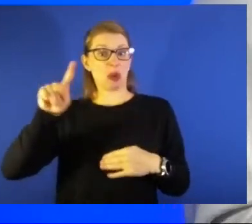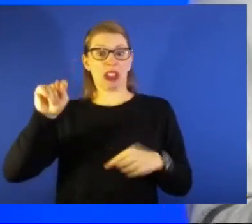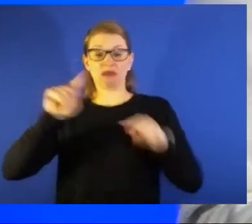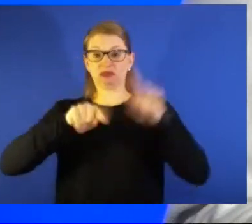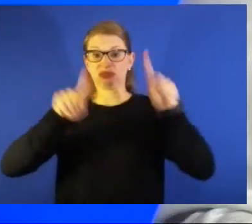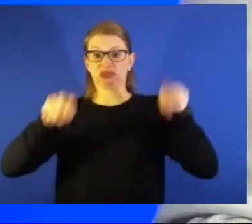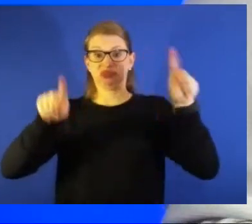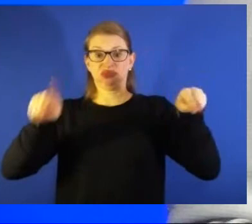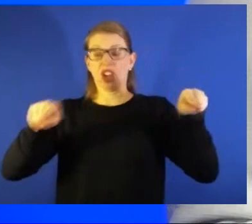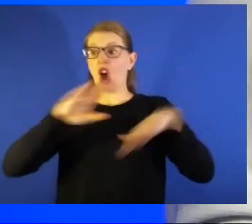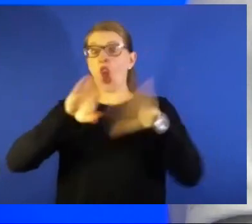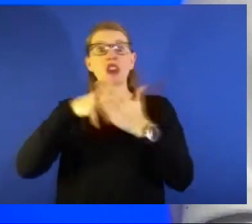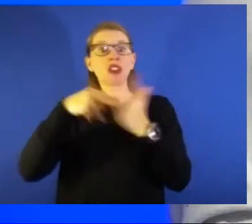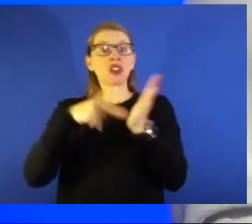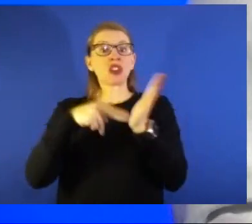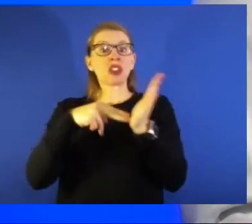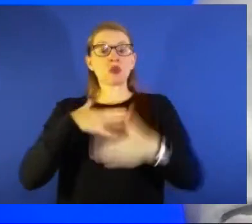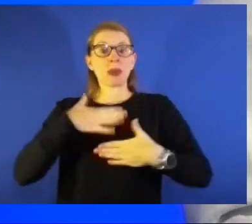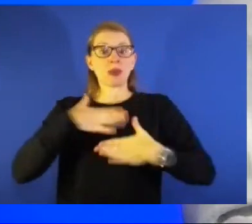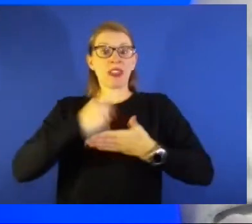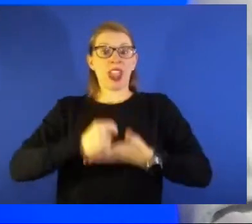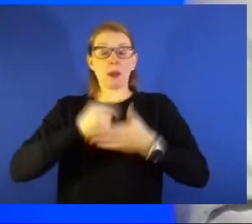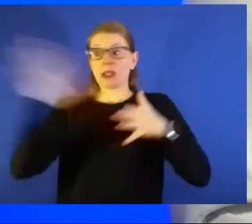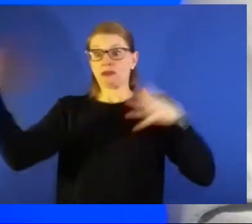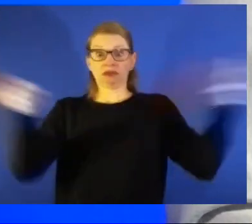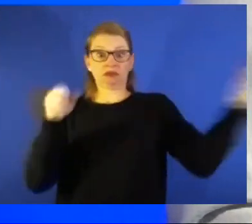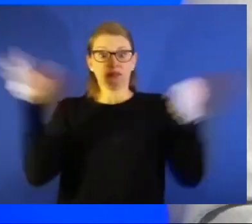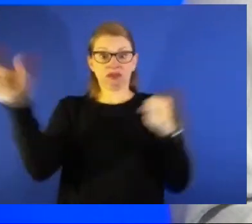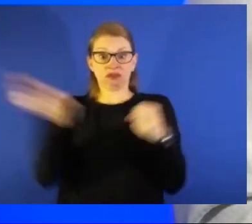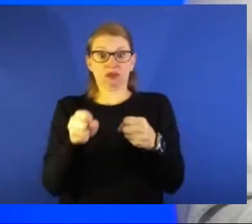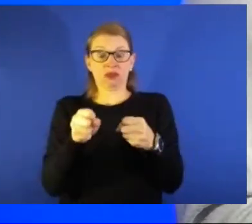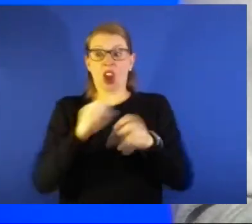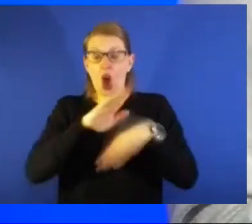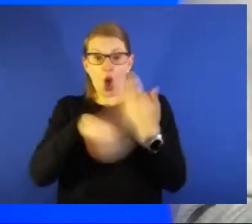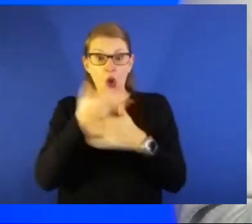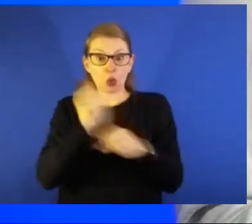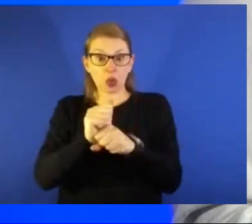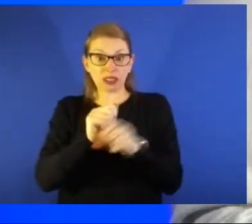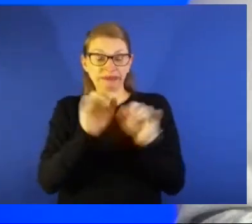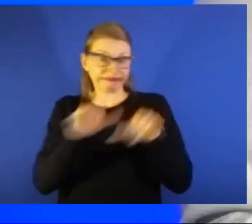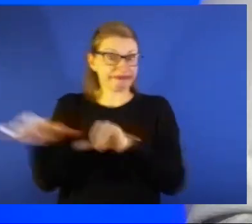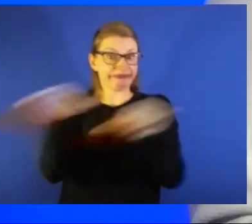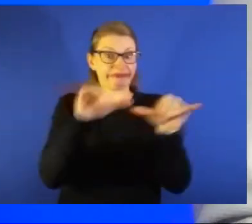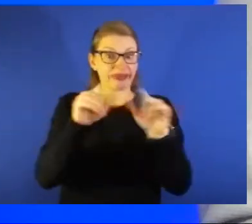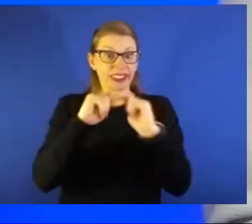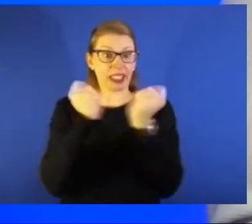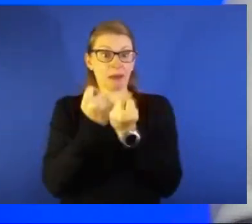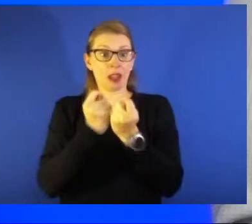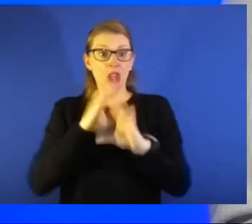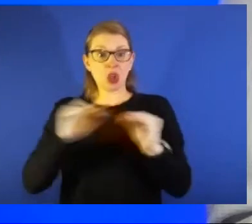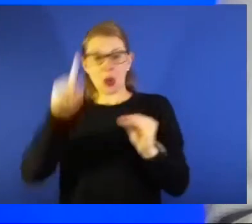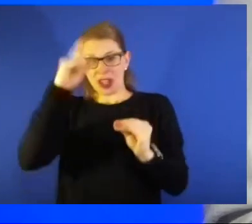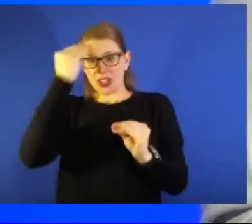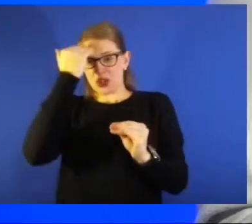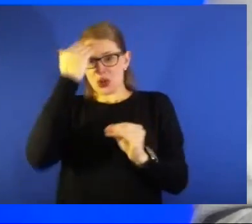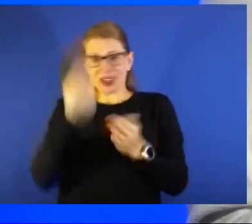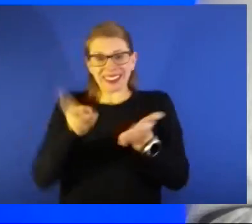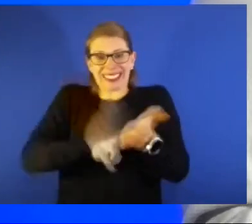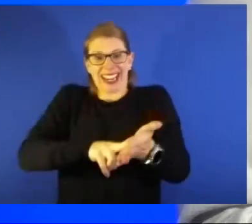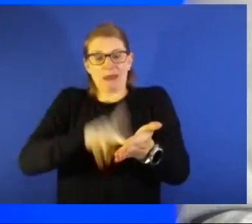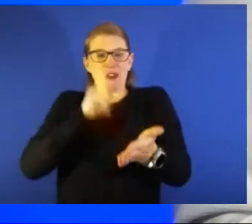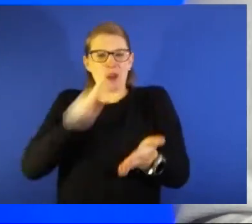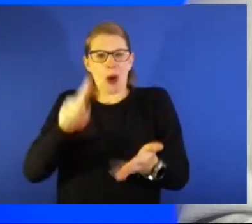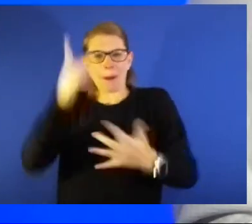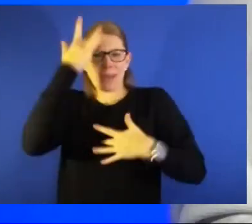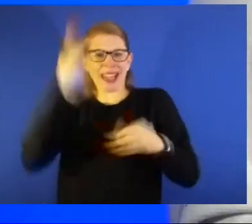nurses, all the respiratory therapists, we worked as a team. Yeah. And nobody knew we signed up for a pandemic when we signed up for it to be medical. We